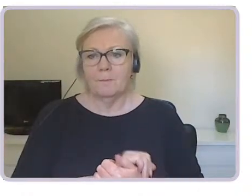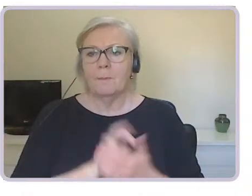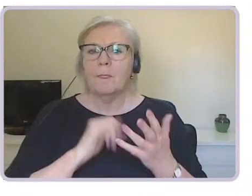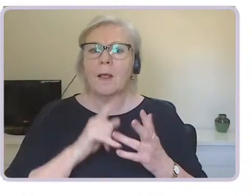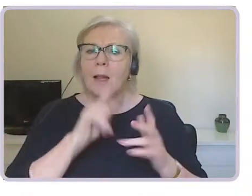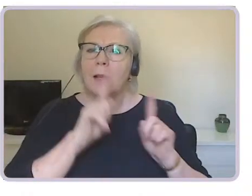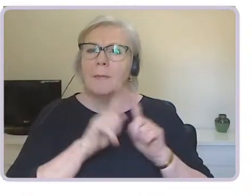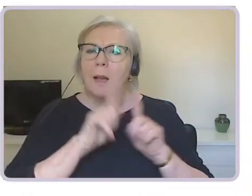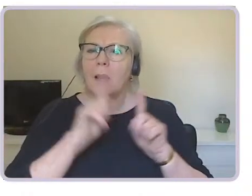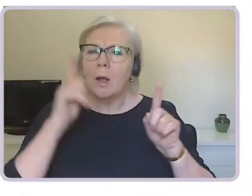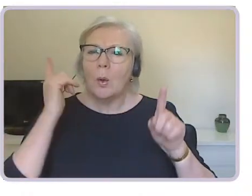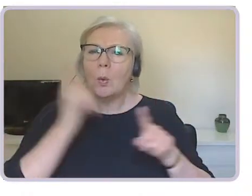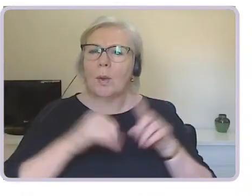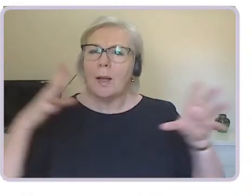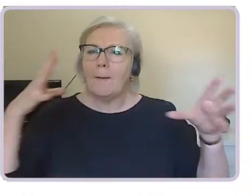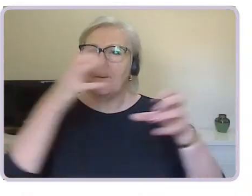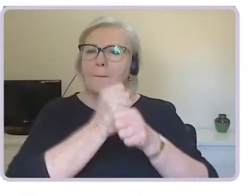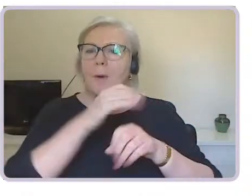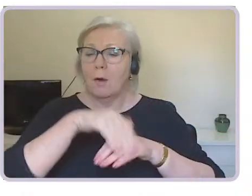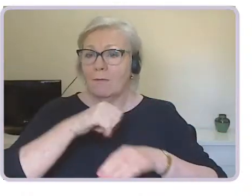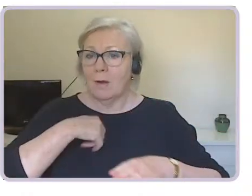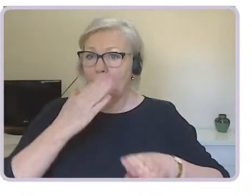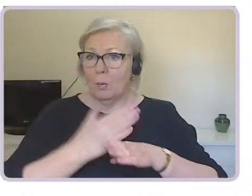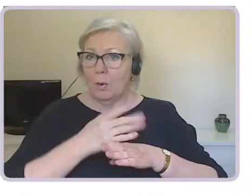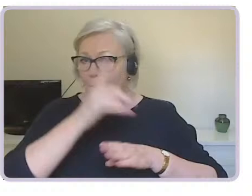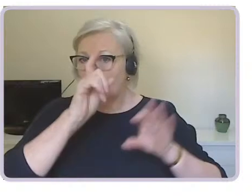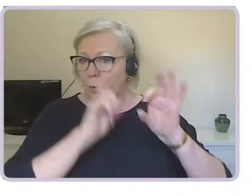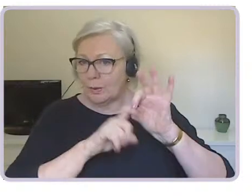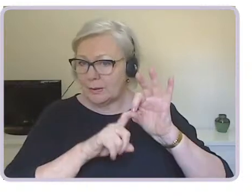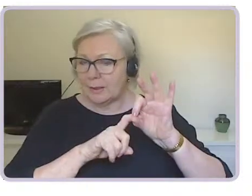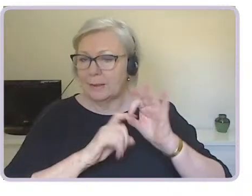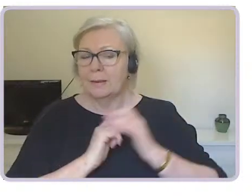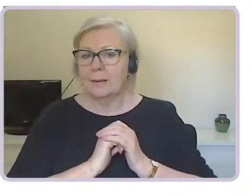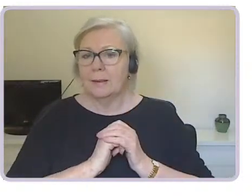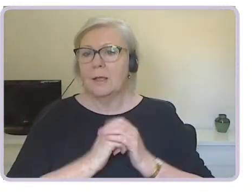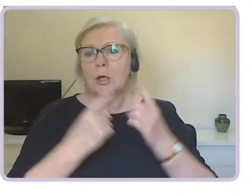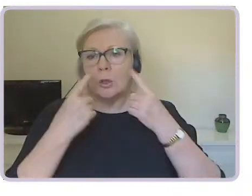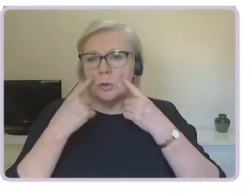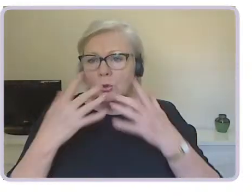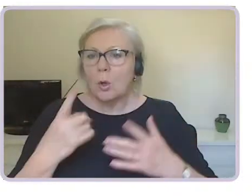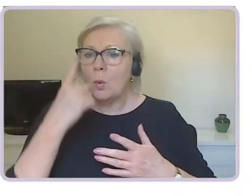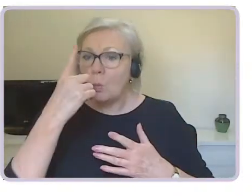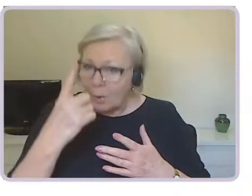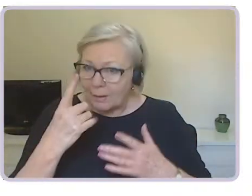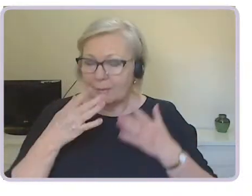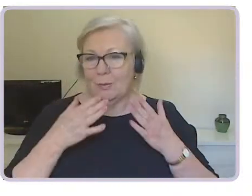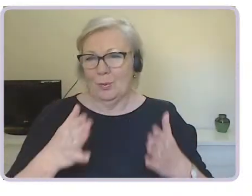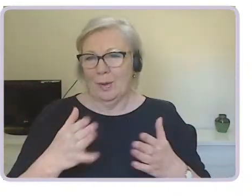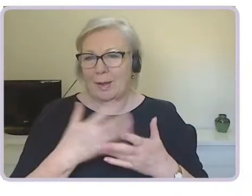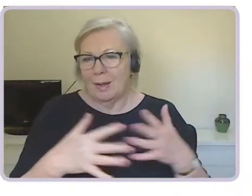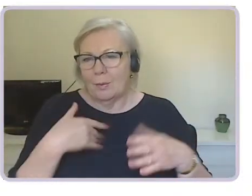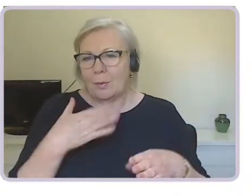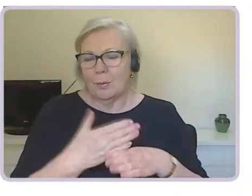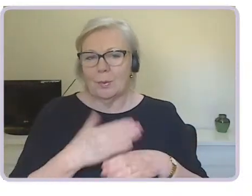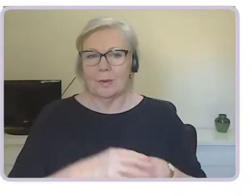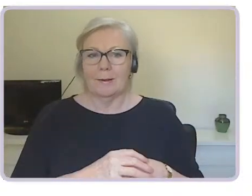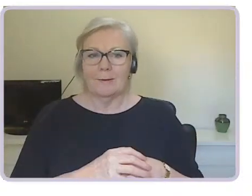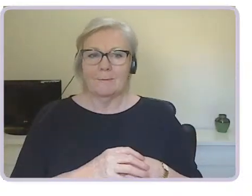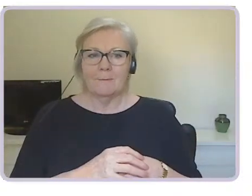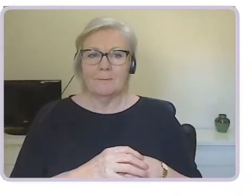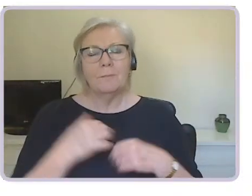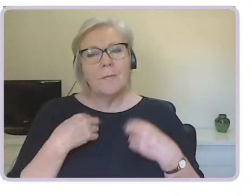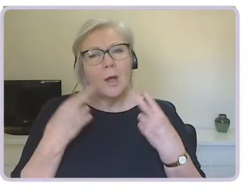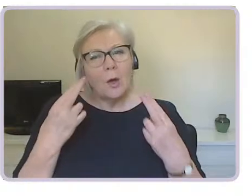snapshot of the work we're doing in Queensland is just one illustration of the way that we've been working. And I hope that that will